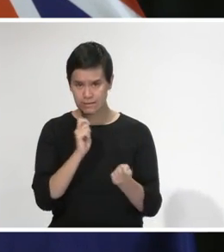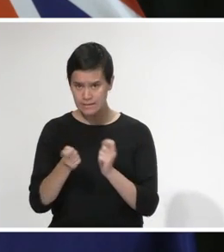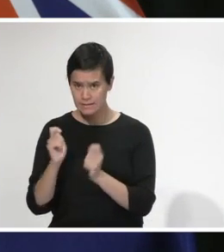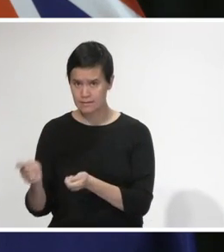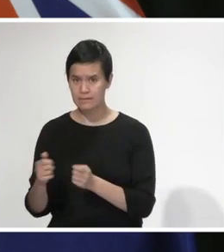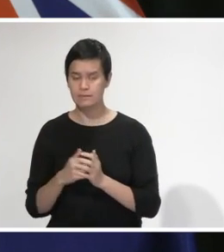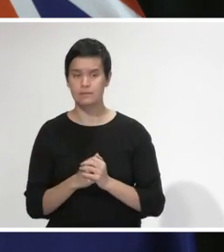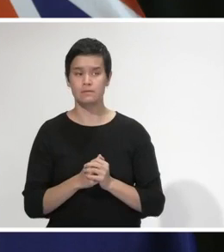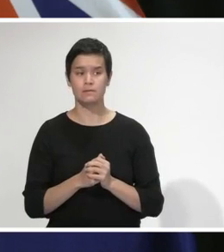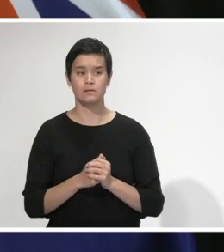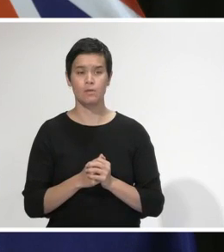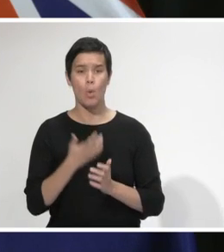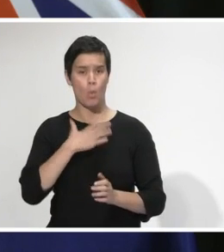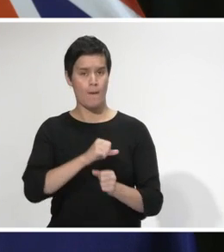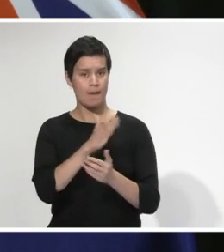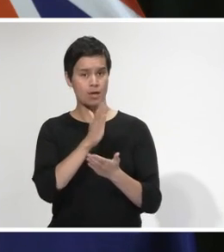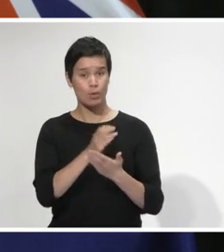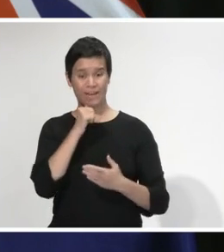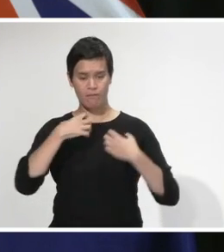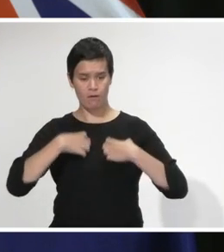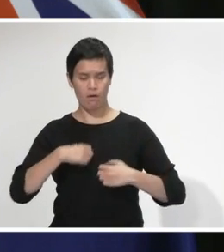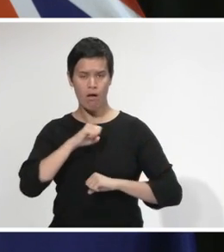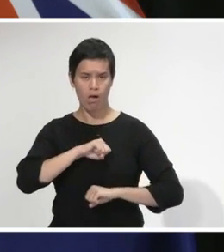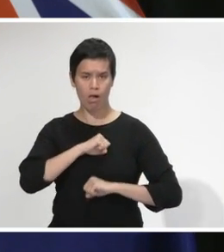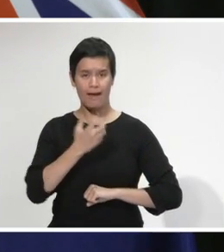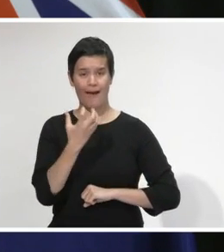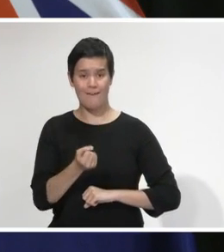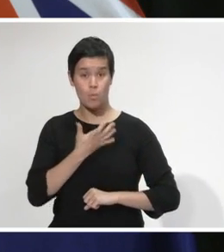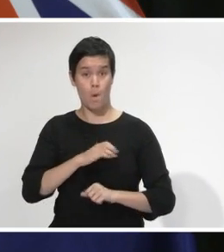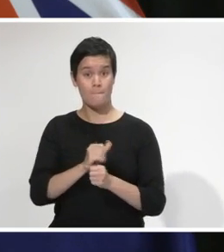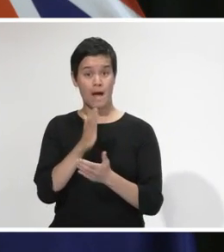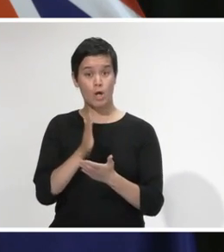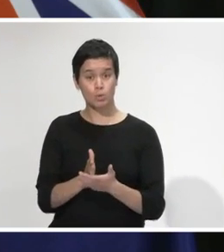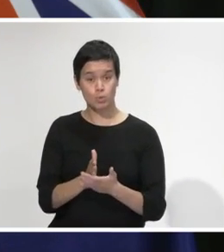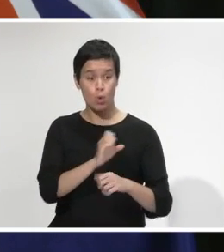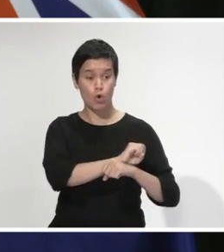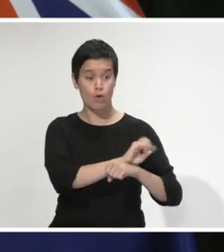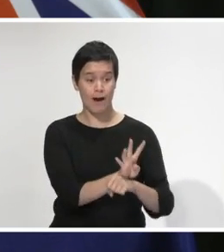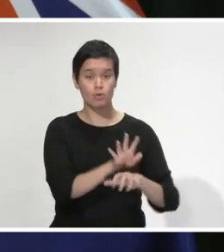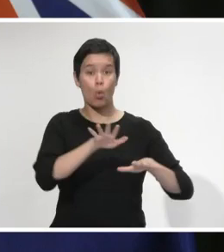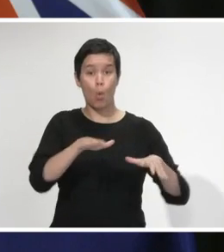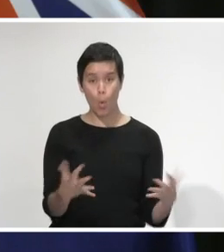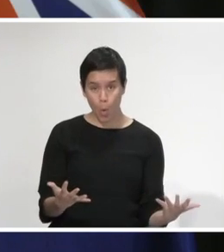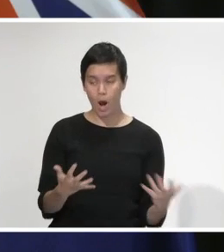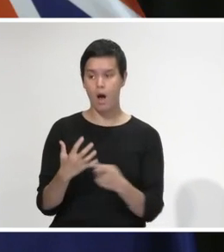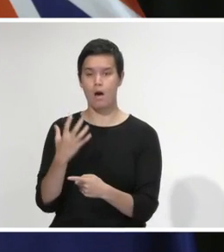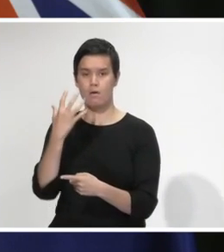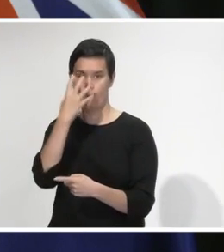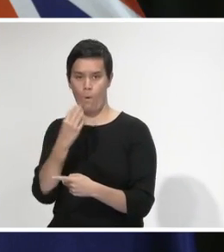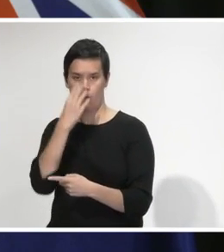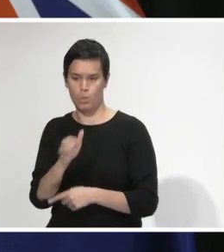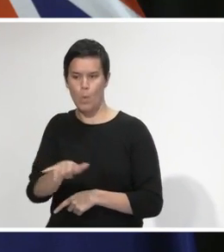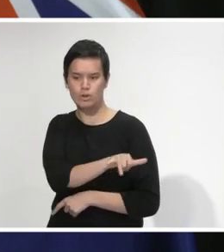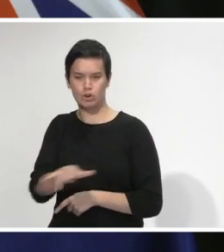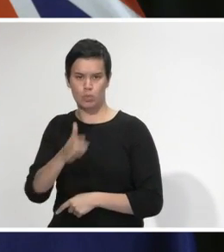is not due to COVID-19. Our expectation is the cases will continue to remain low, but we want to be doubly sure, of course, that